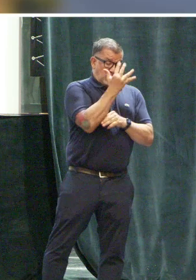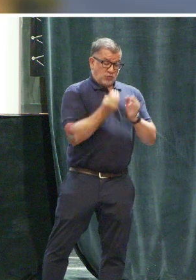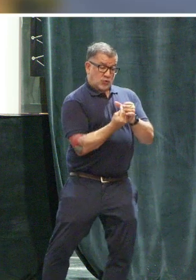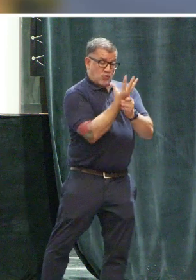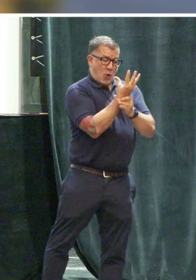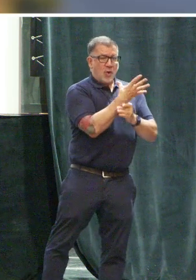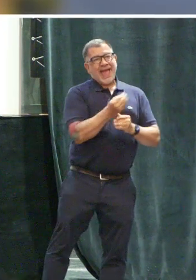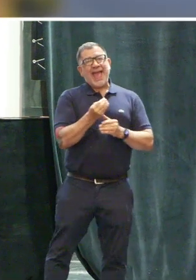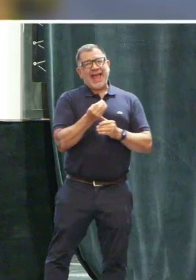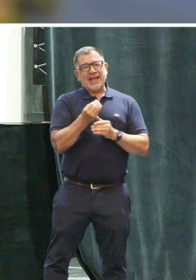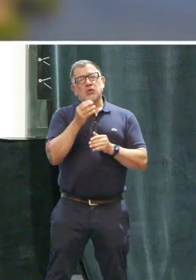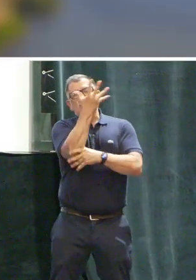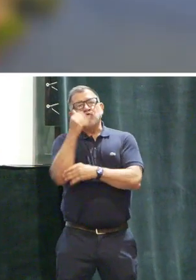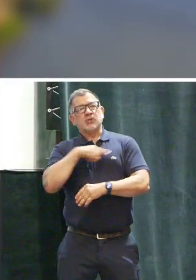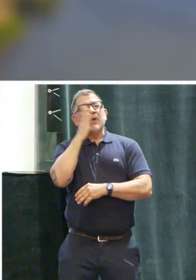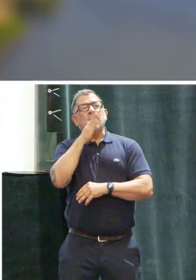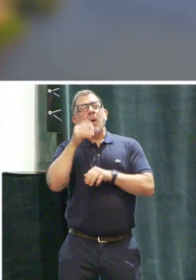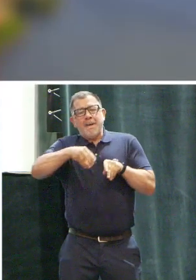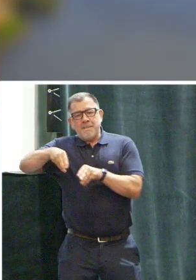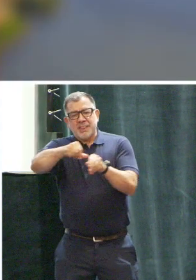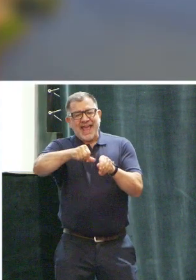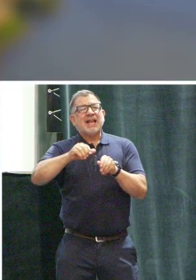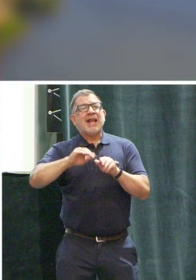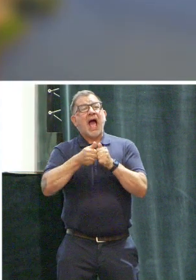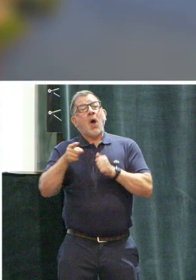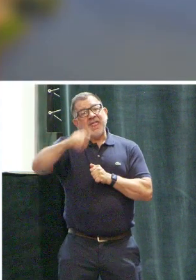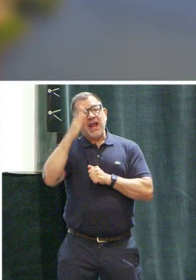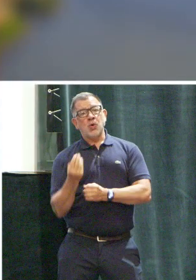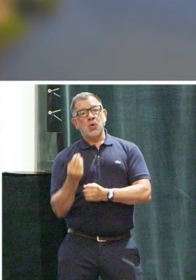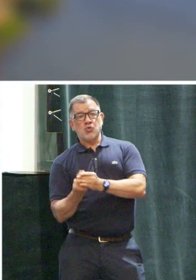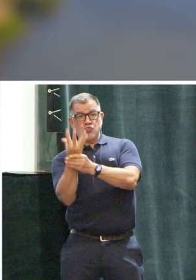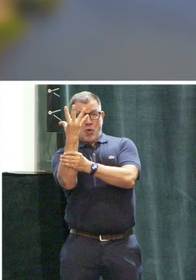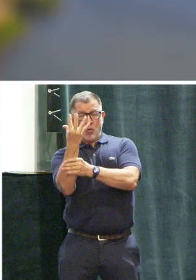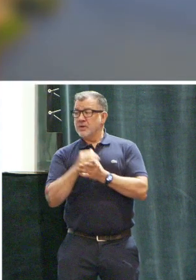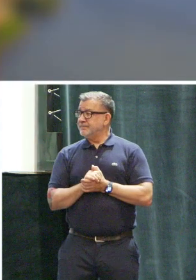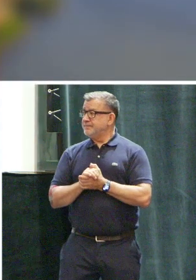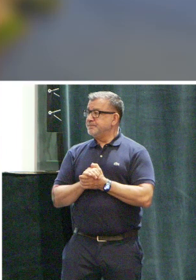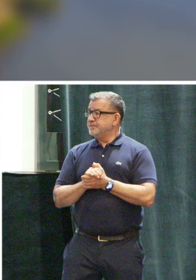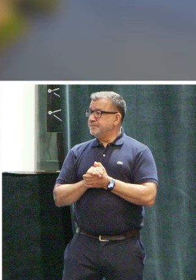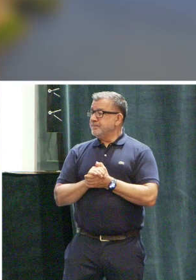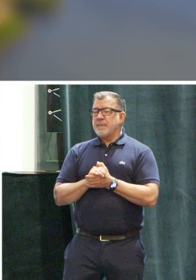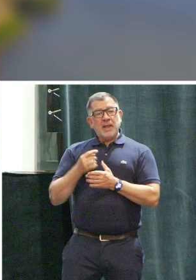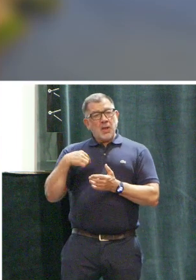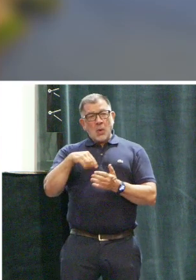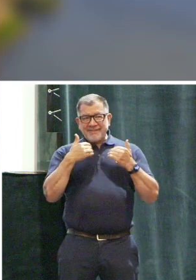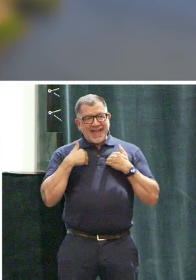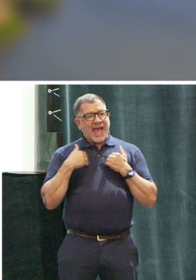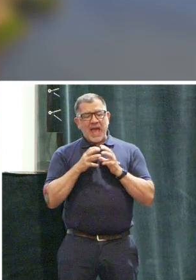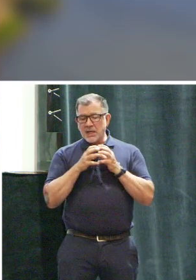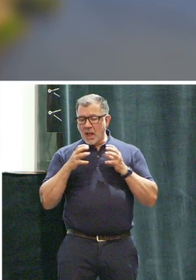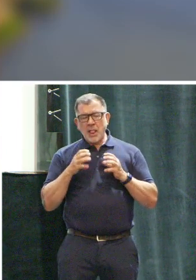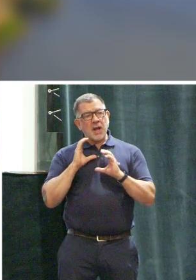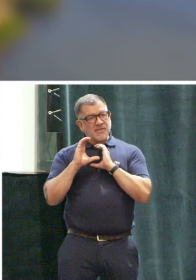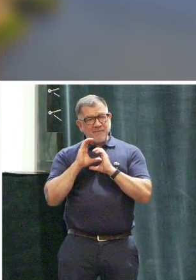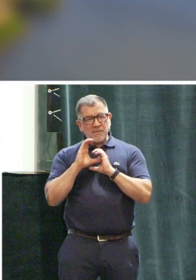reaches. Please come and look at them. We've had a lot of conversations today in this reach, especially, in this table, especially